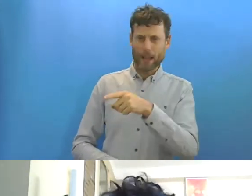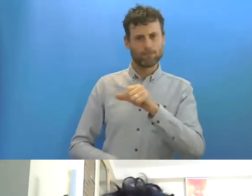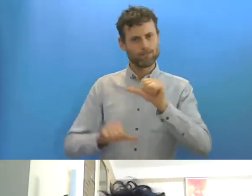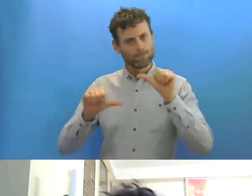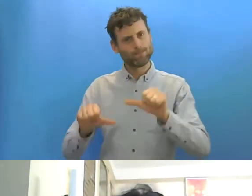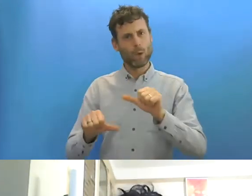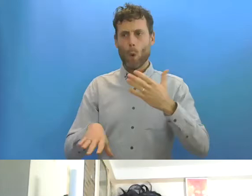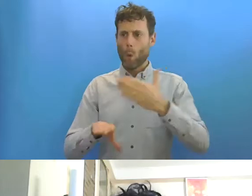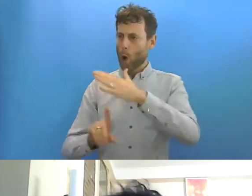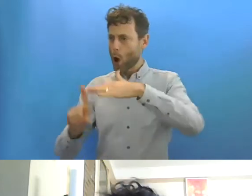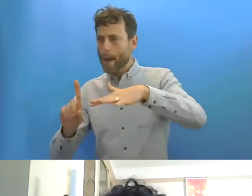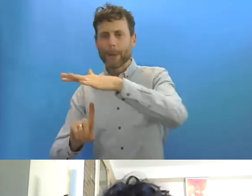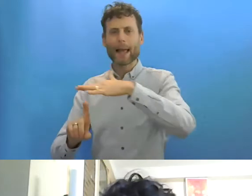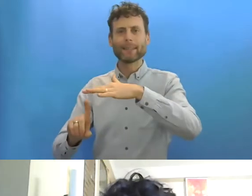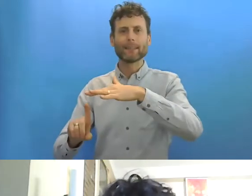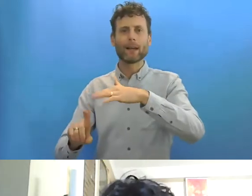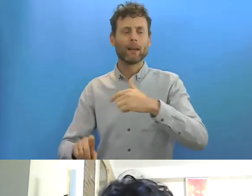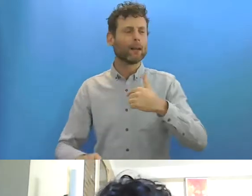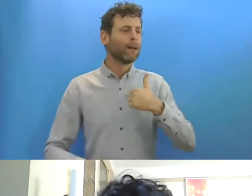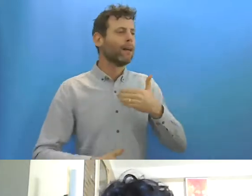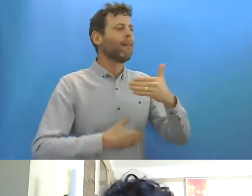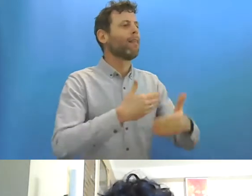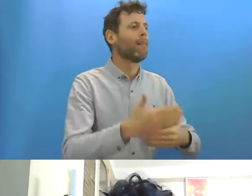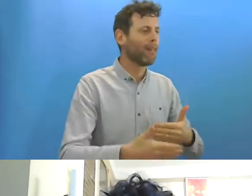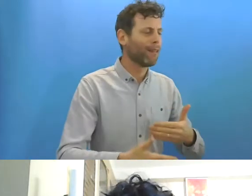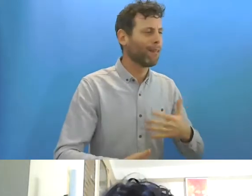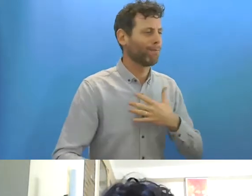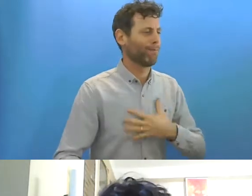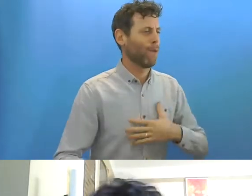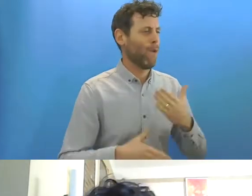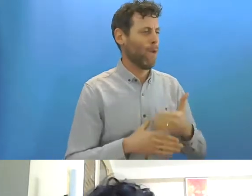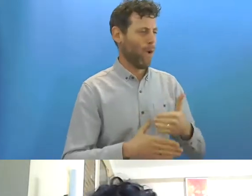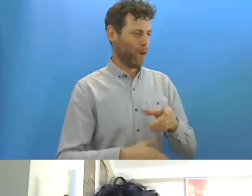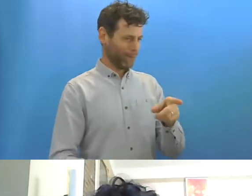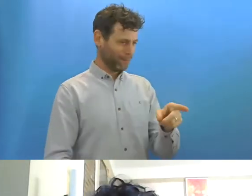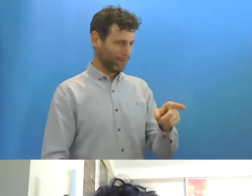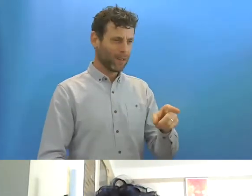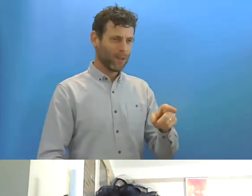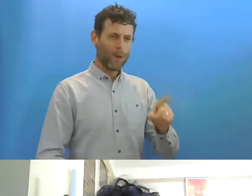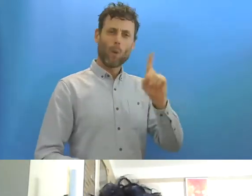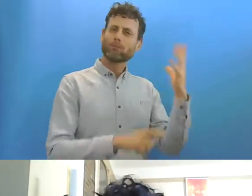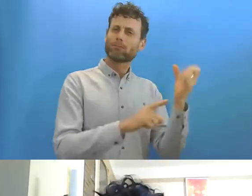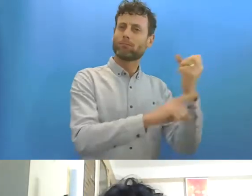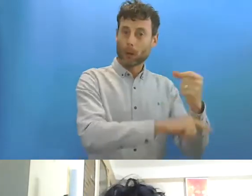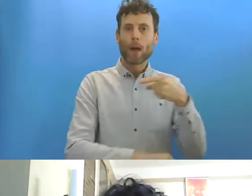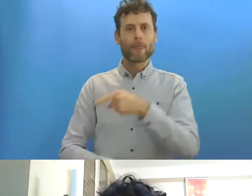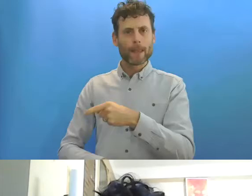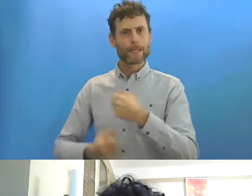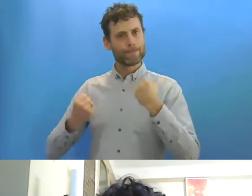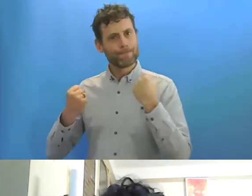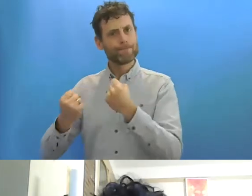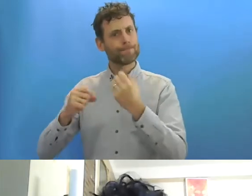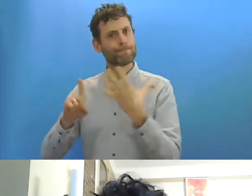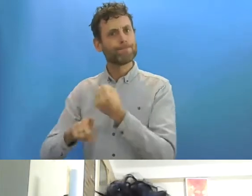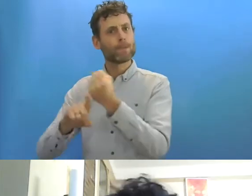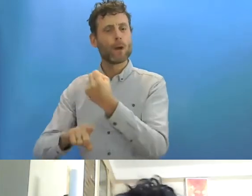what is the common narrative we have for workplaces. And it's like quite exciting to be able to